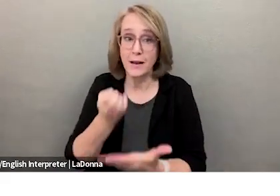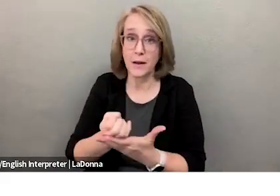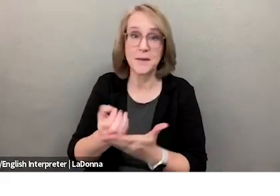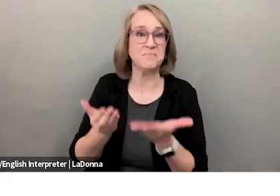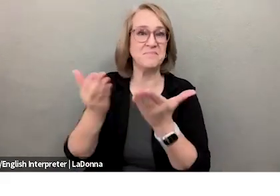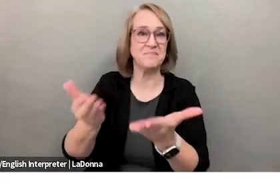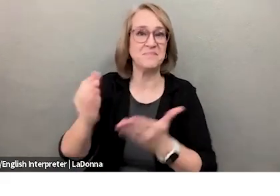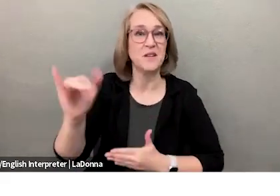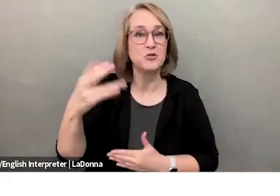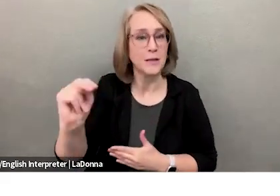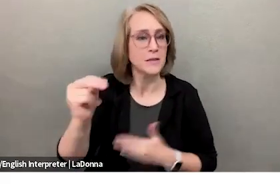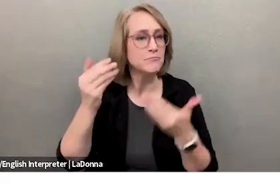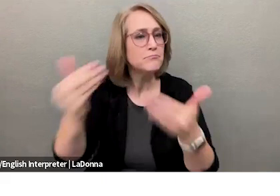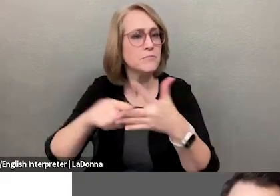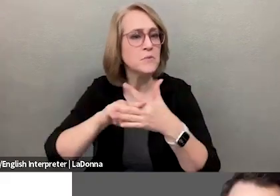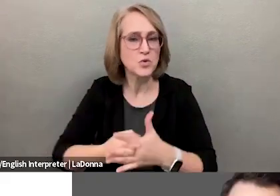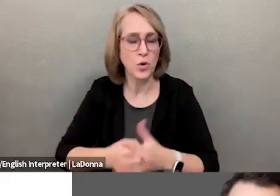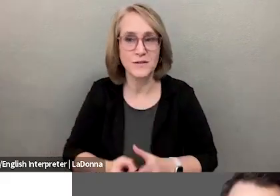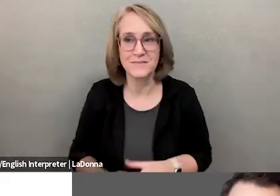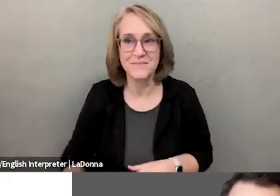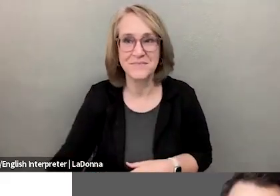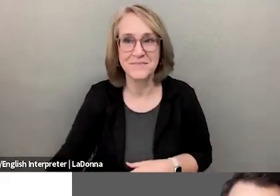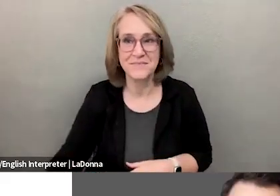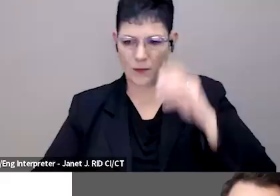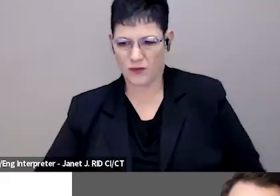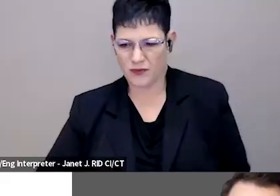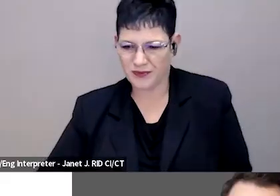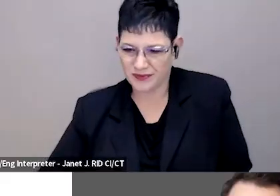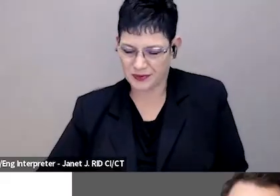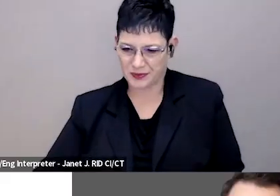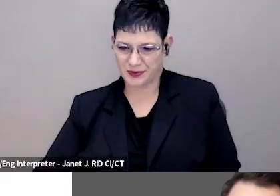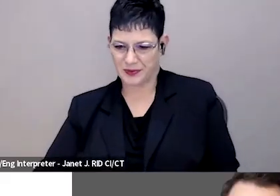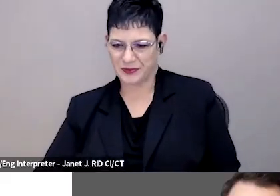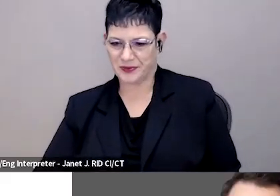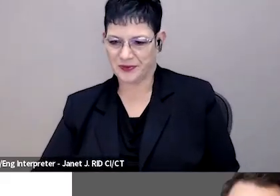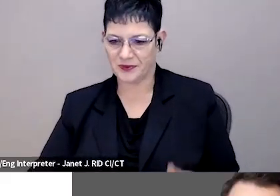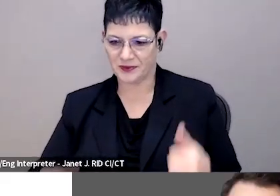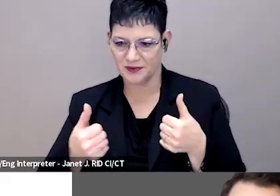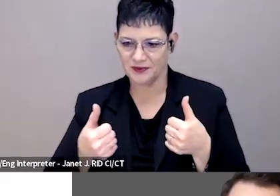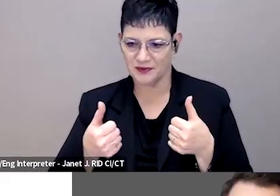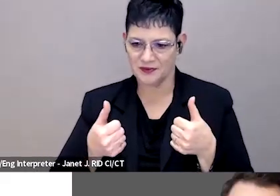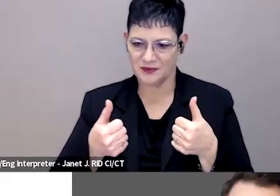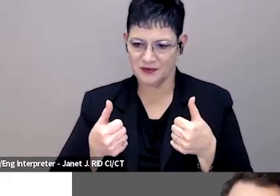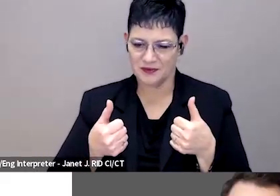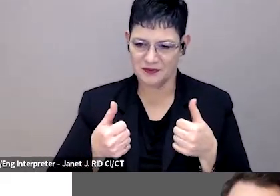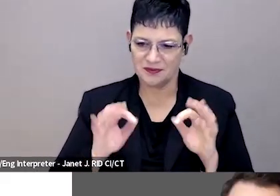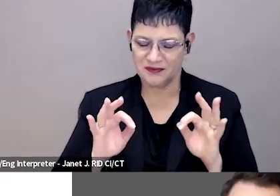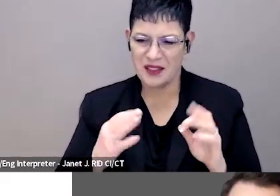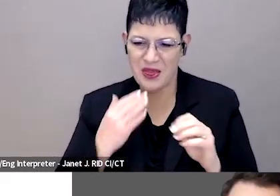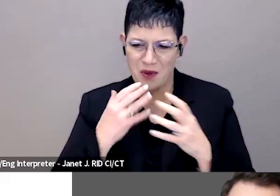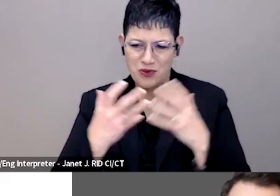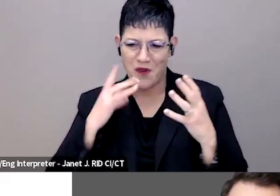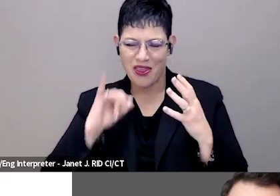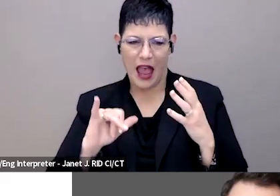yours. Great. Thank you so much, Jonathan, for that kind introduction. And